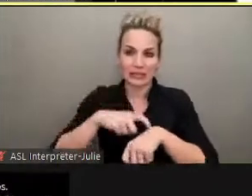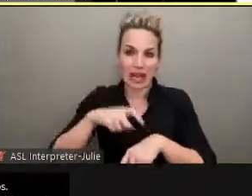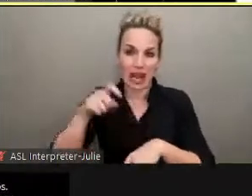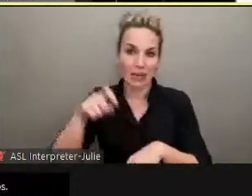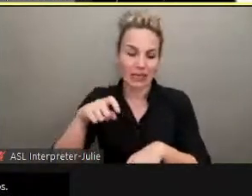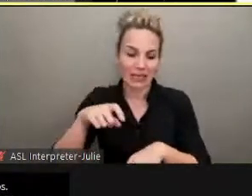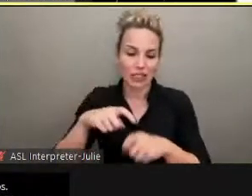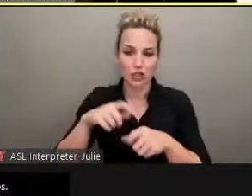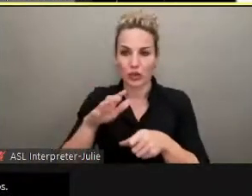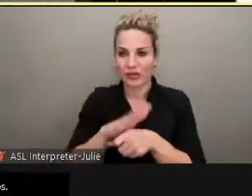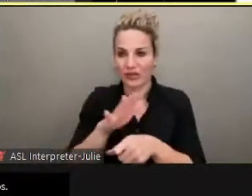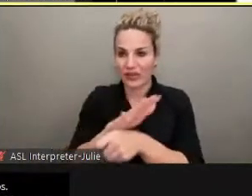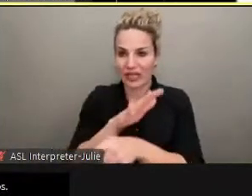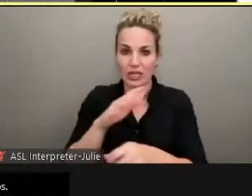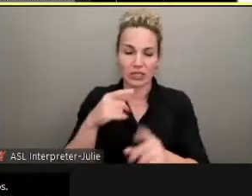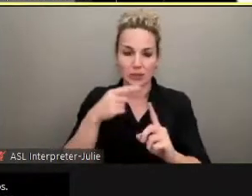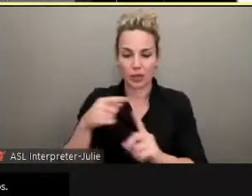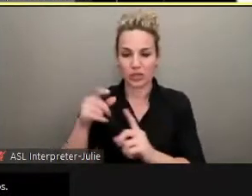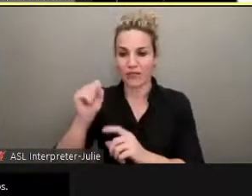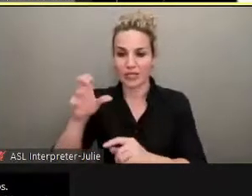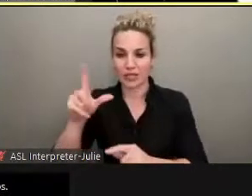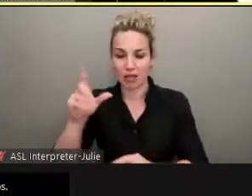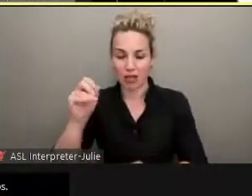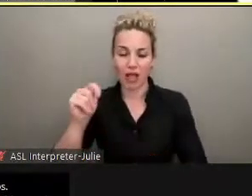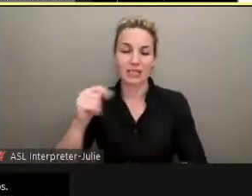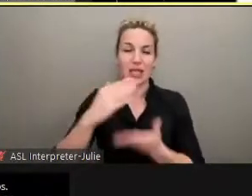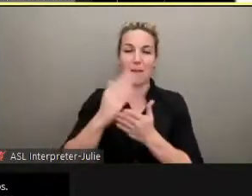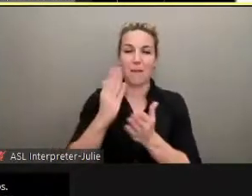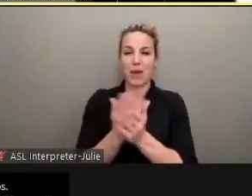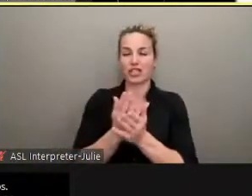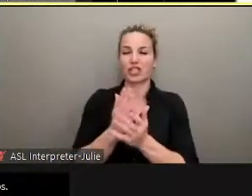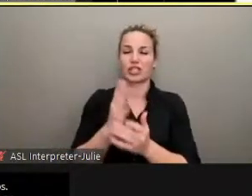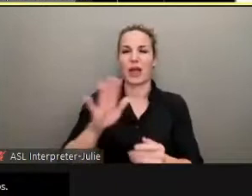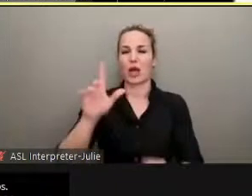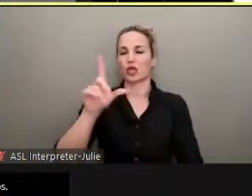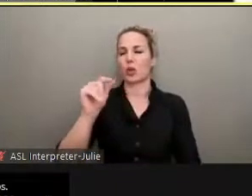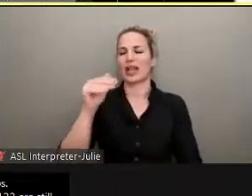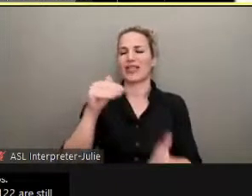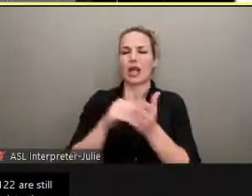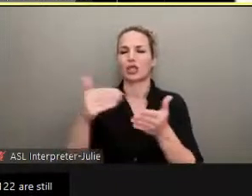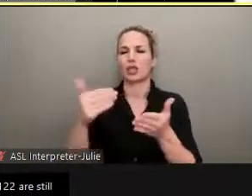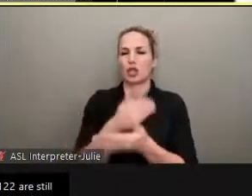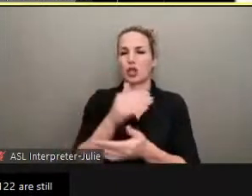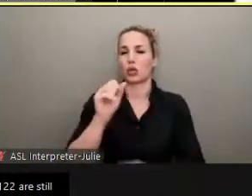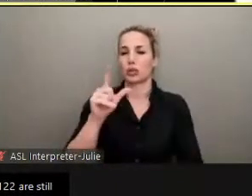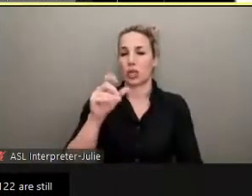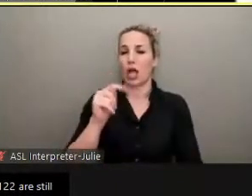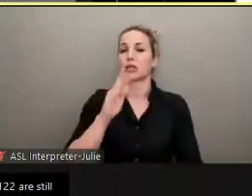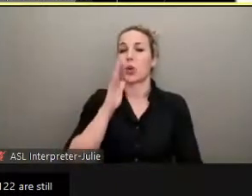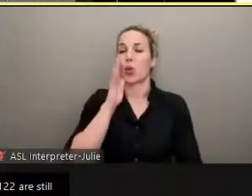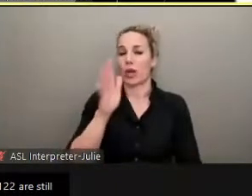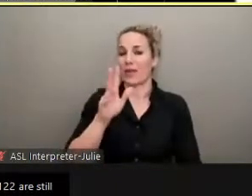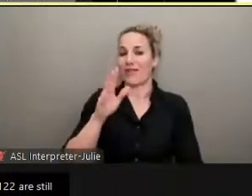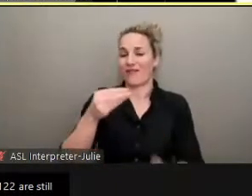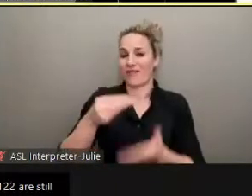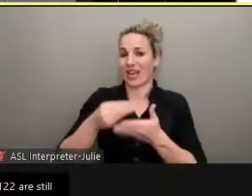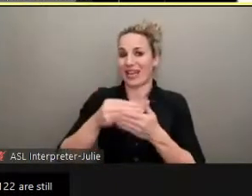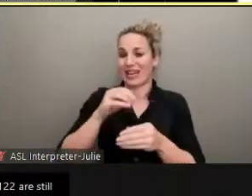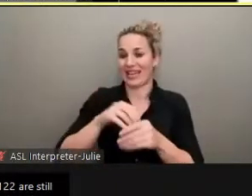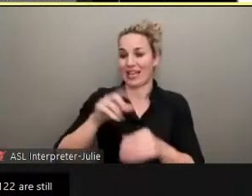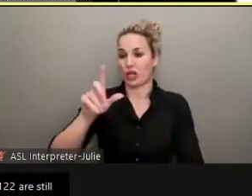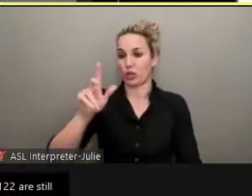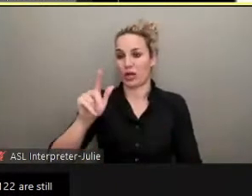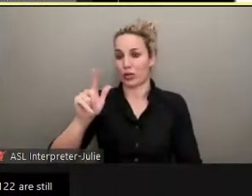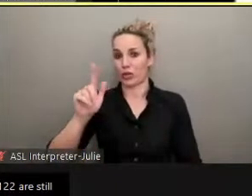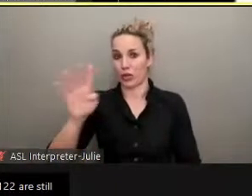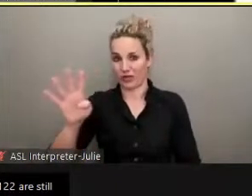recent slot expansion, the budget assumes that 20,000 new slots that would have been funded in 23-24 will